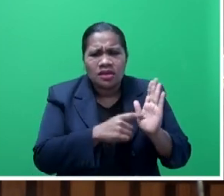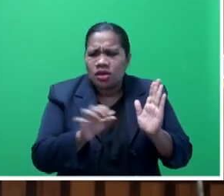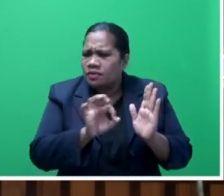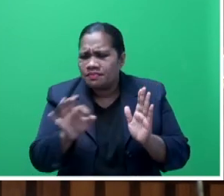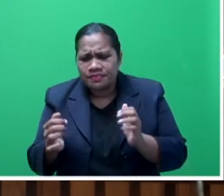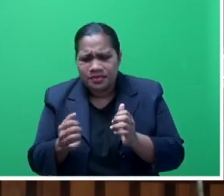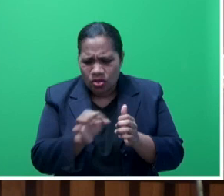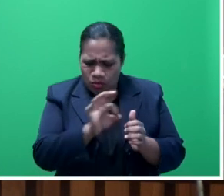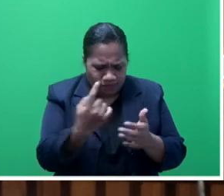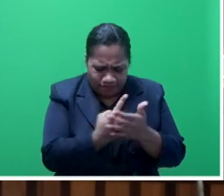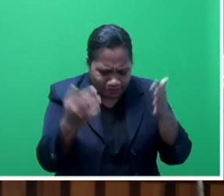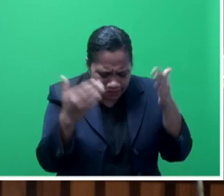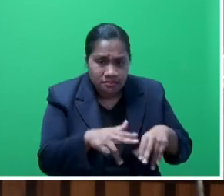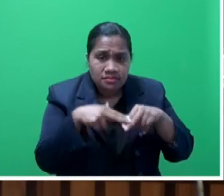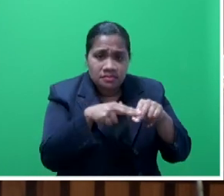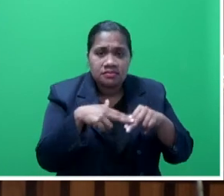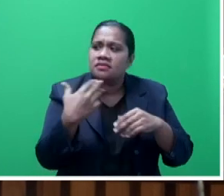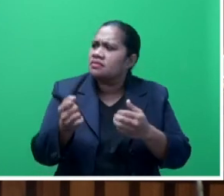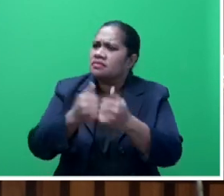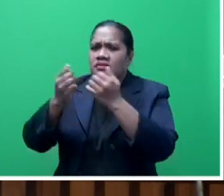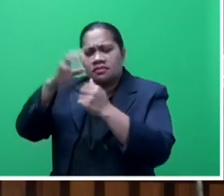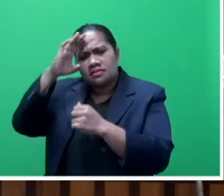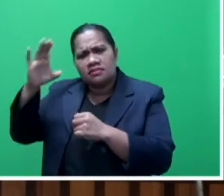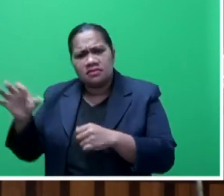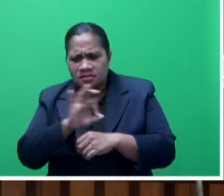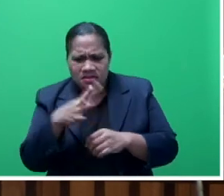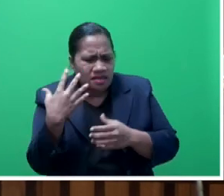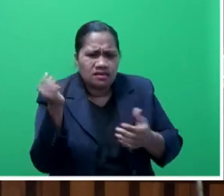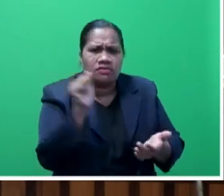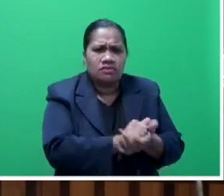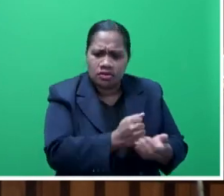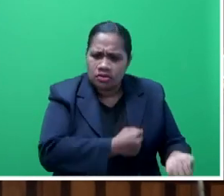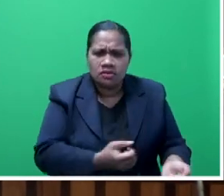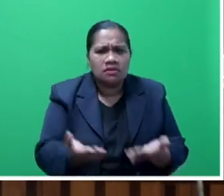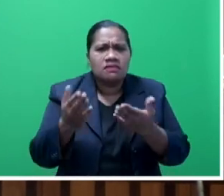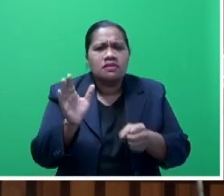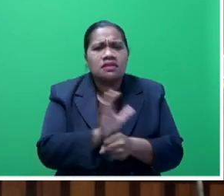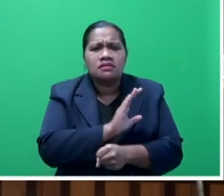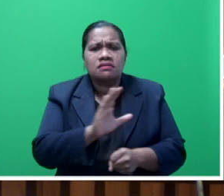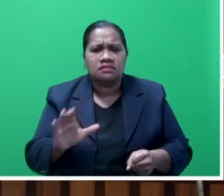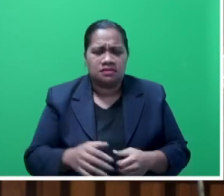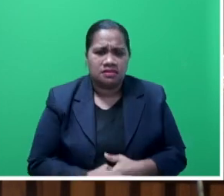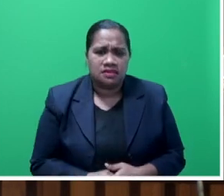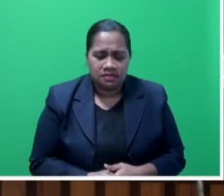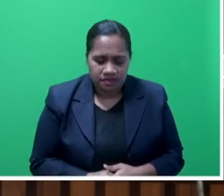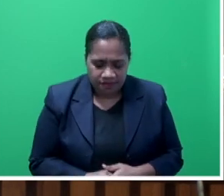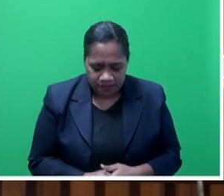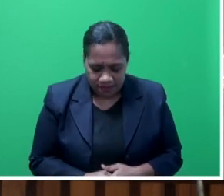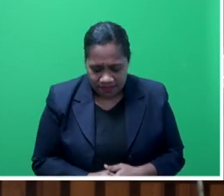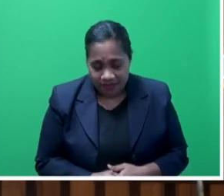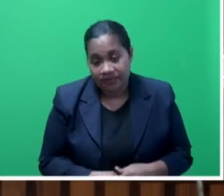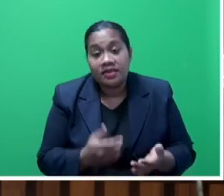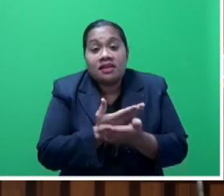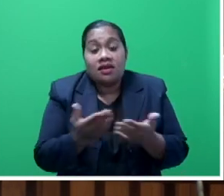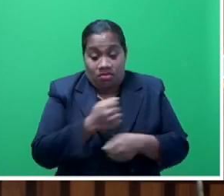as a country do not have the right to offer incentives to companies to entice them to come to Fiji. And our